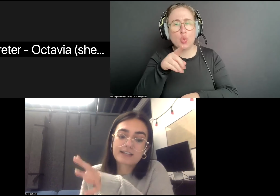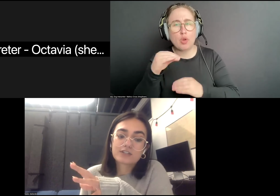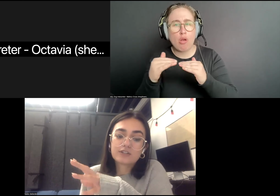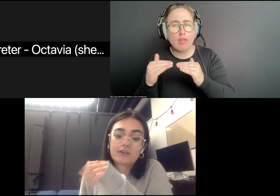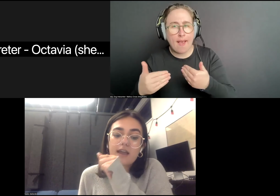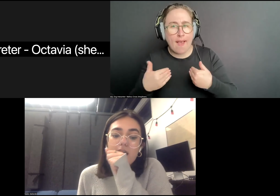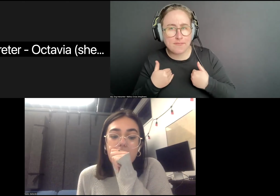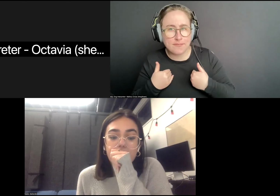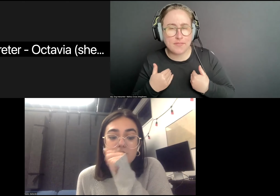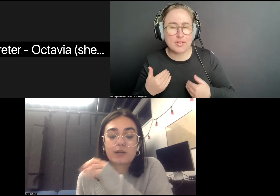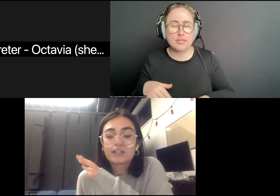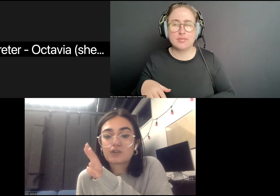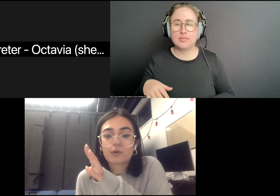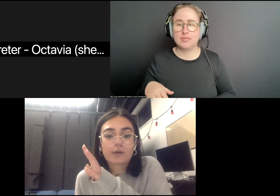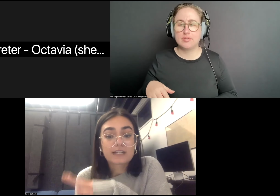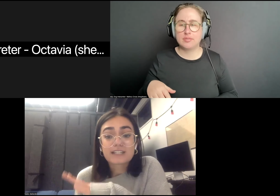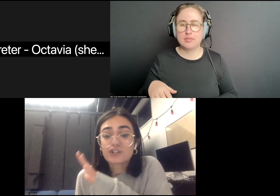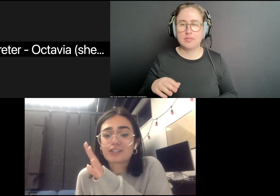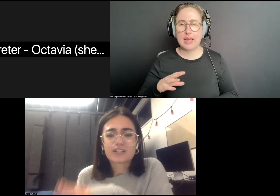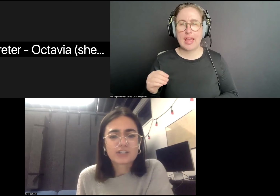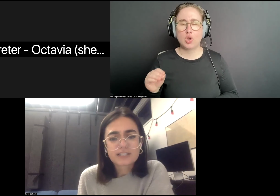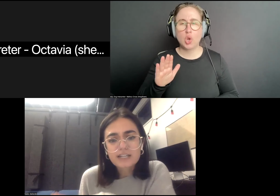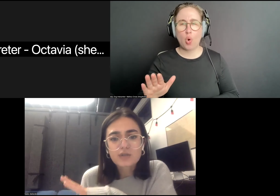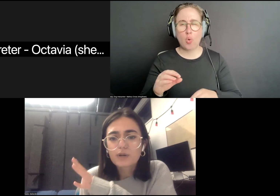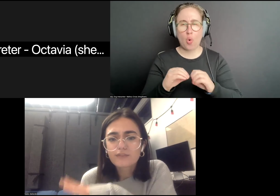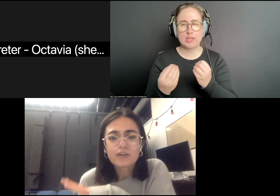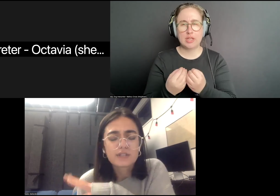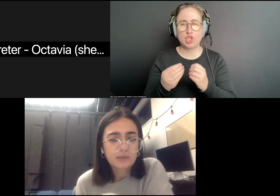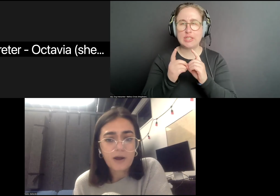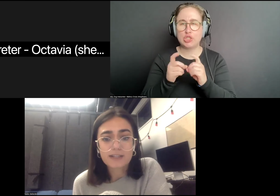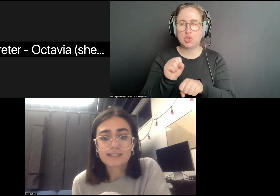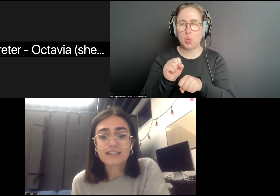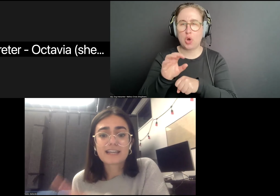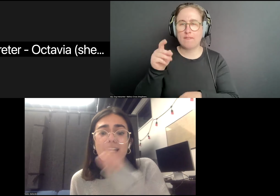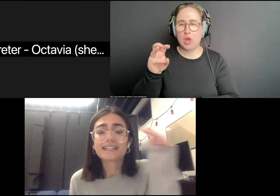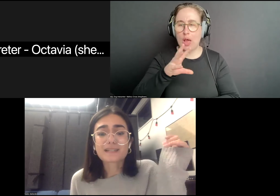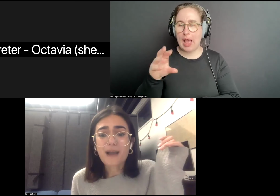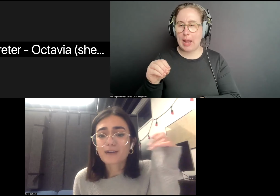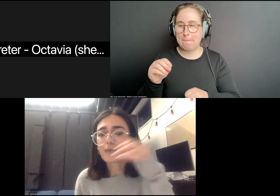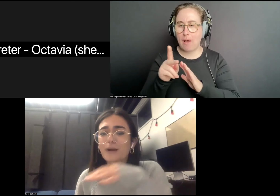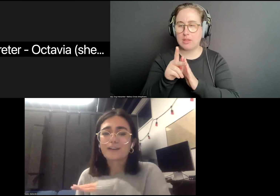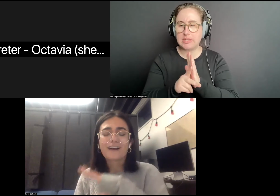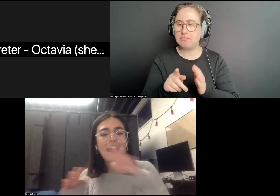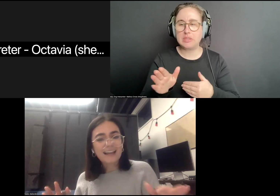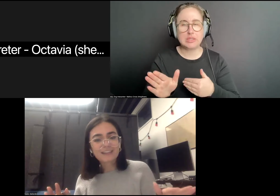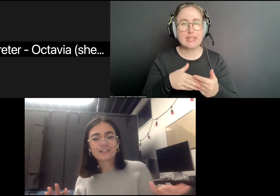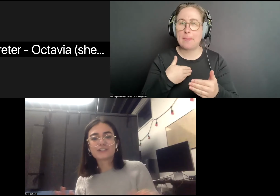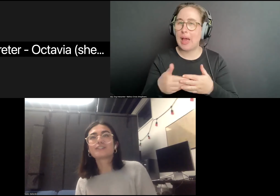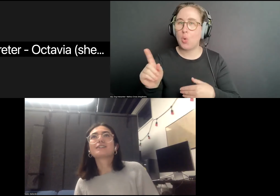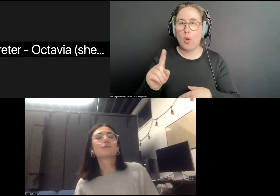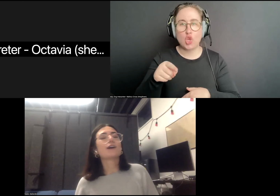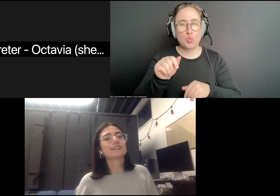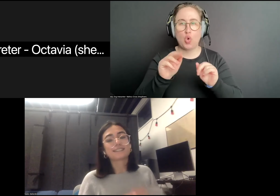have access to, as well as your organization's digitization workflows and your policies. It doesn't matter where you're at